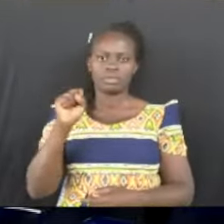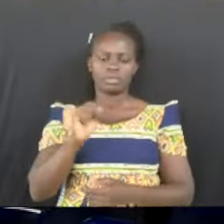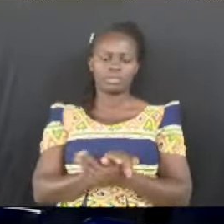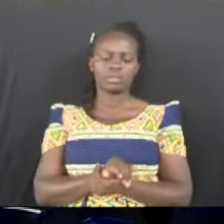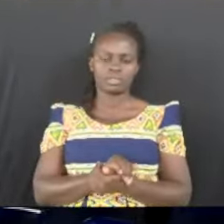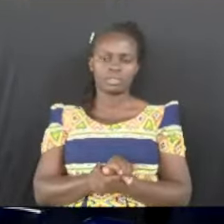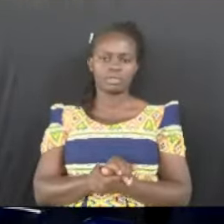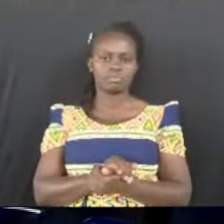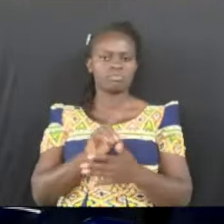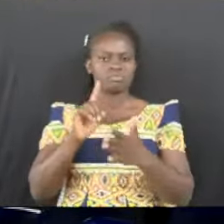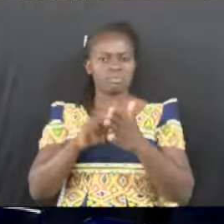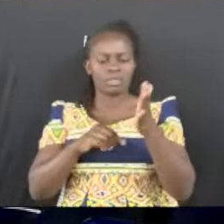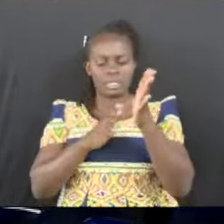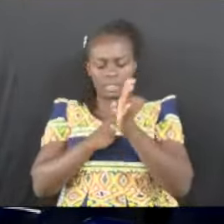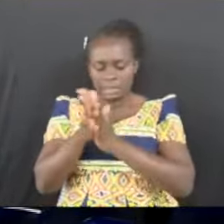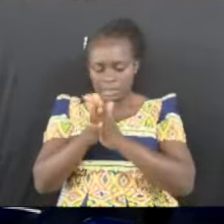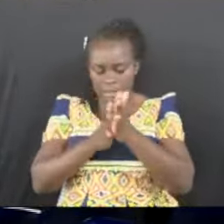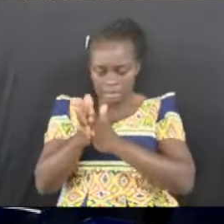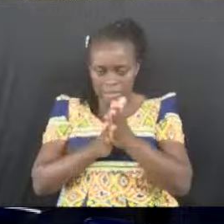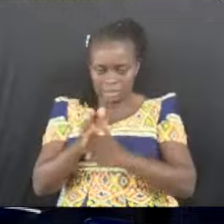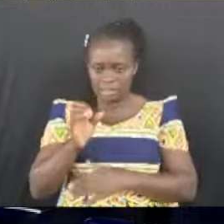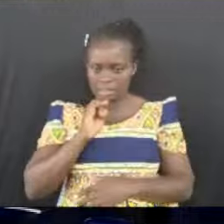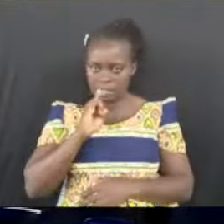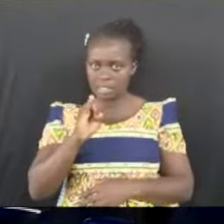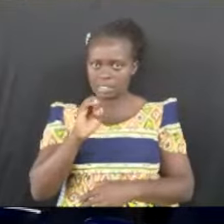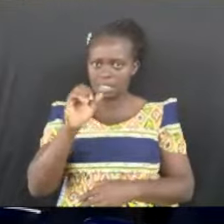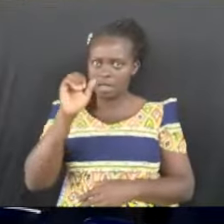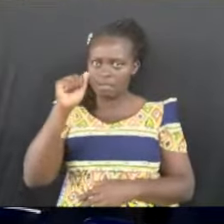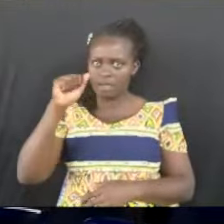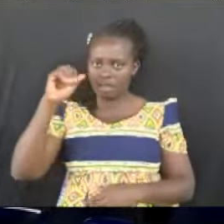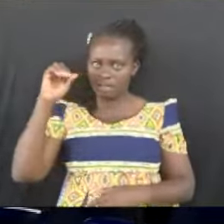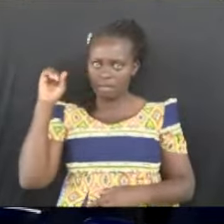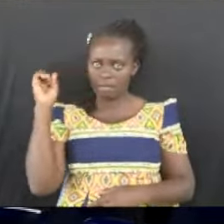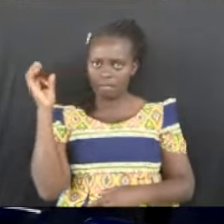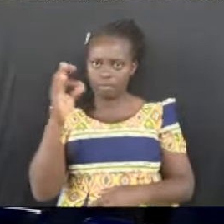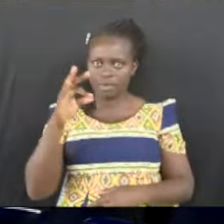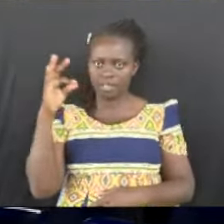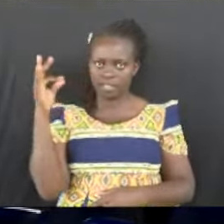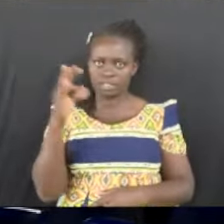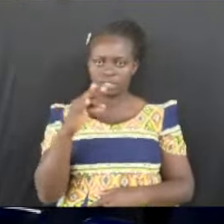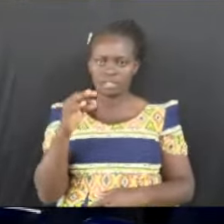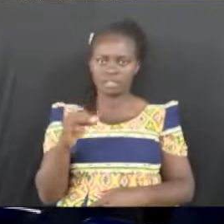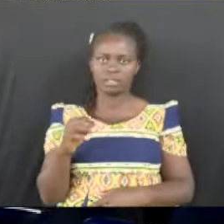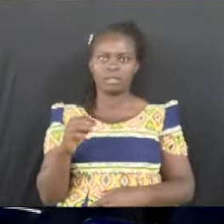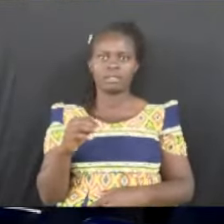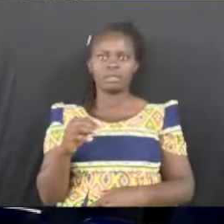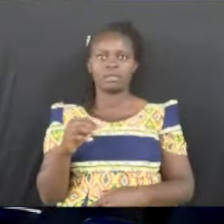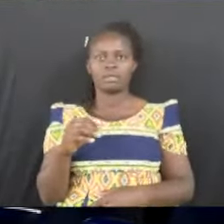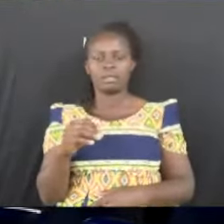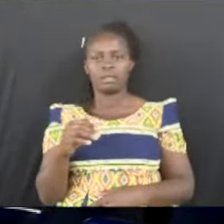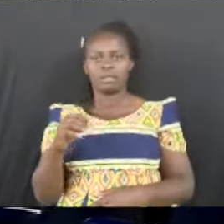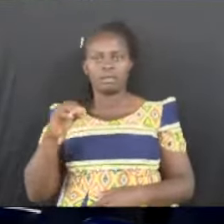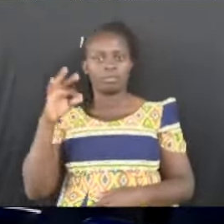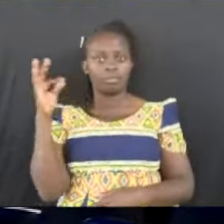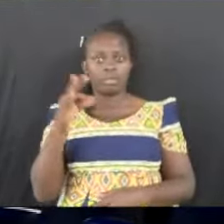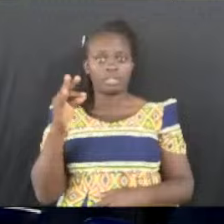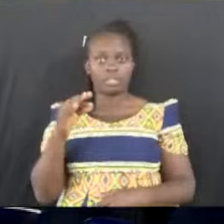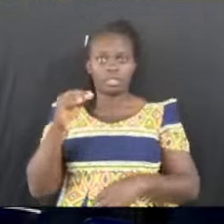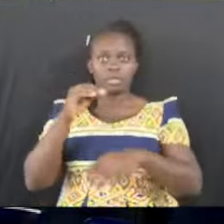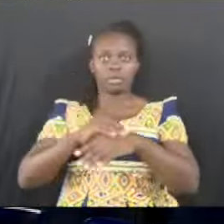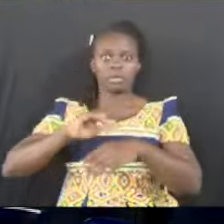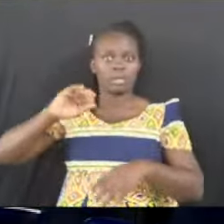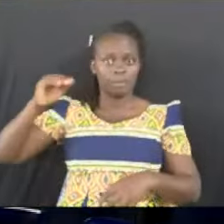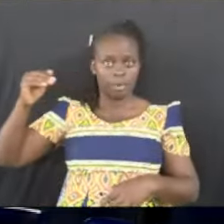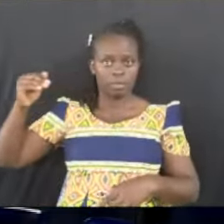What is interesting here is that five sermons, the Sermon on the Mount is one of them. And then you